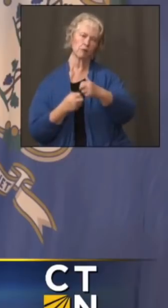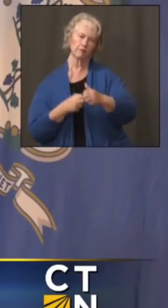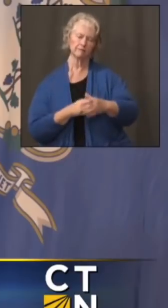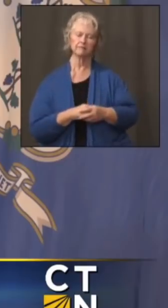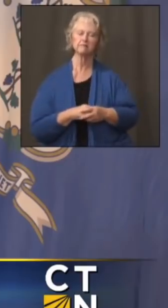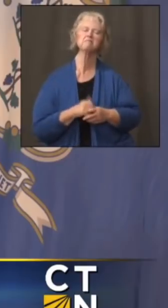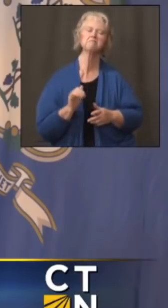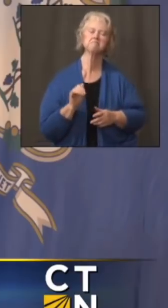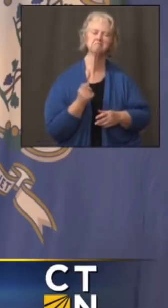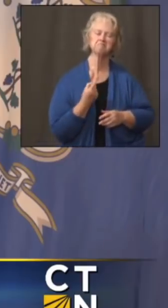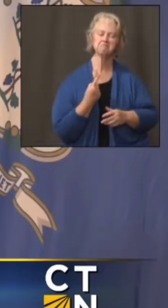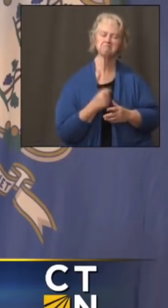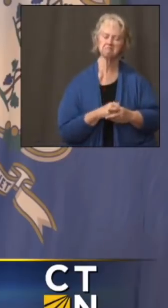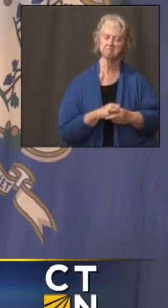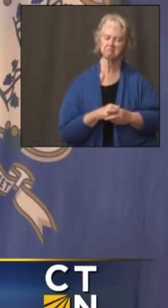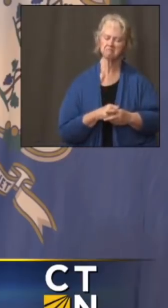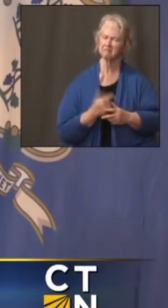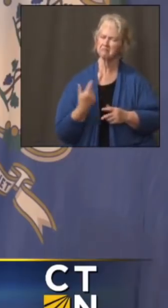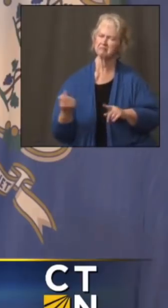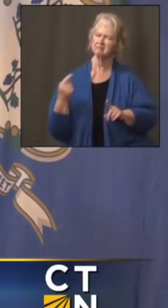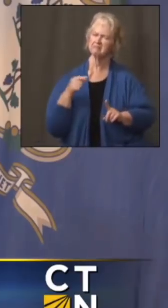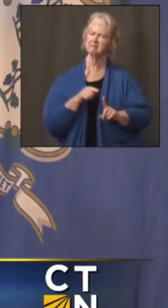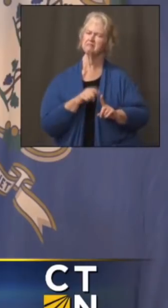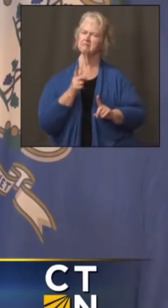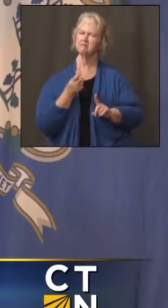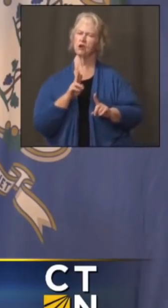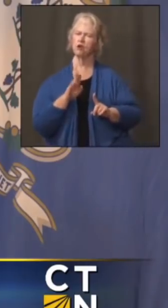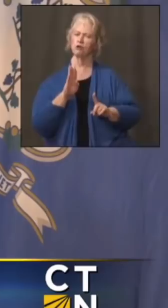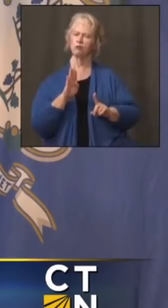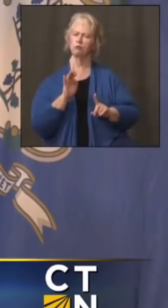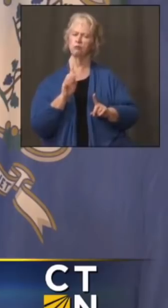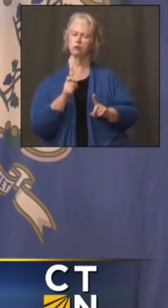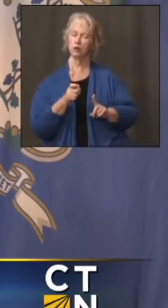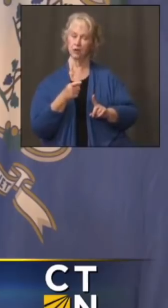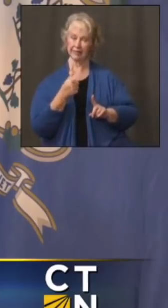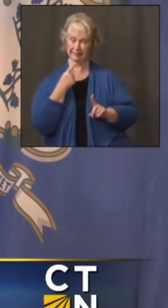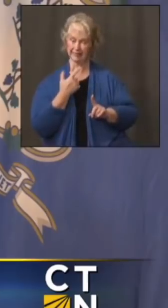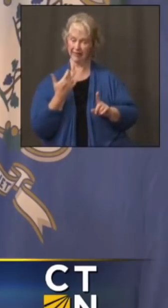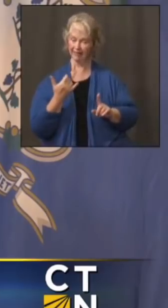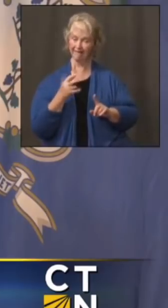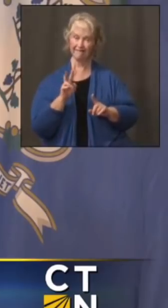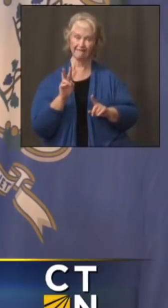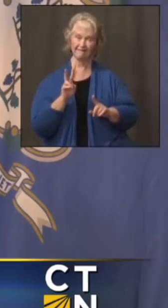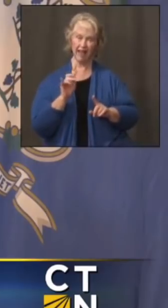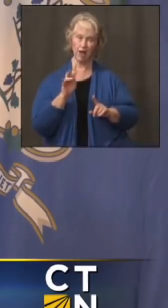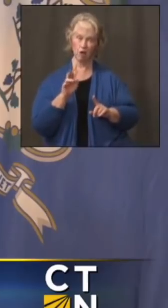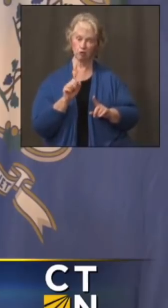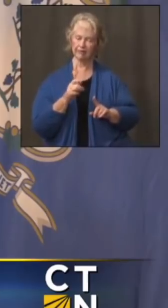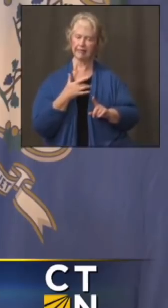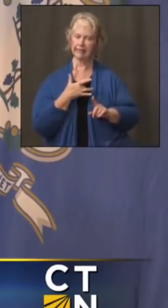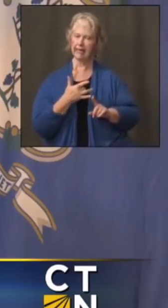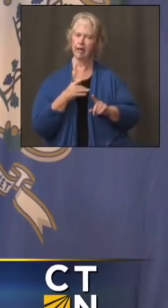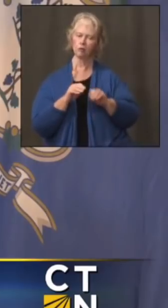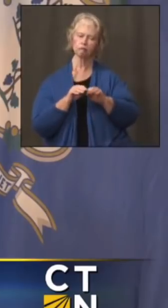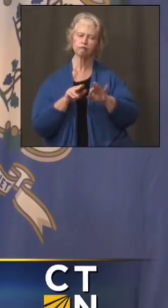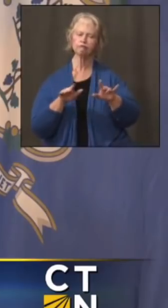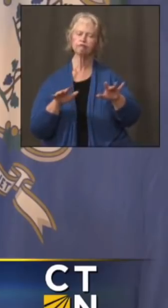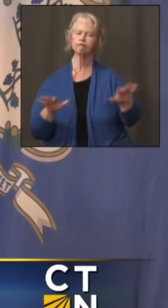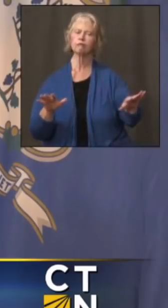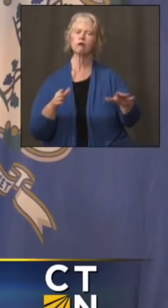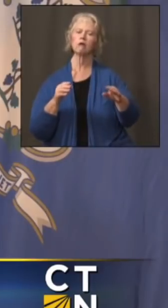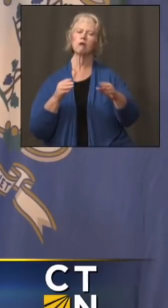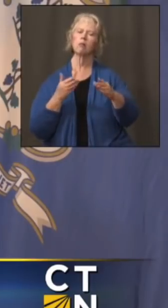Got it. And, going back to Dr. Birx, she said that the virus is now primarily spread through those social private